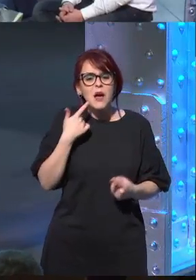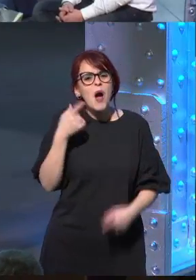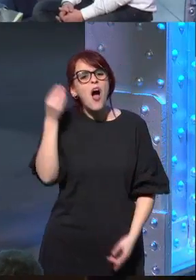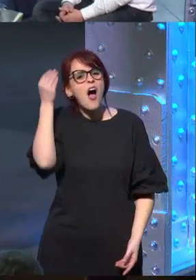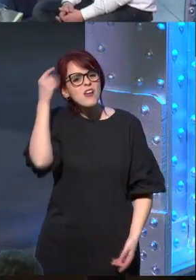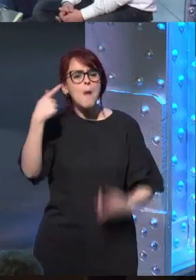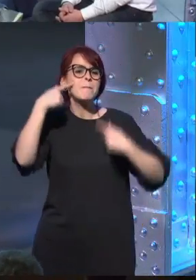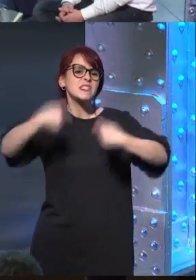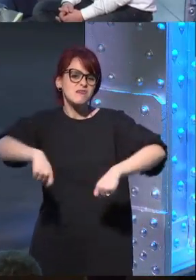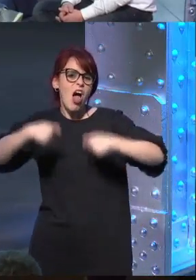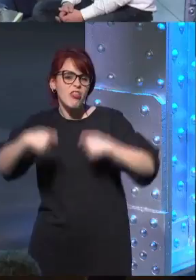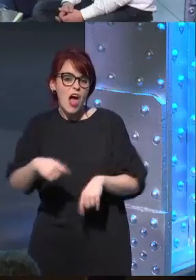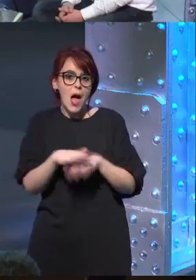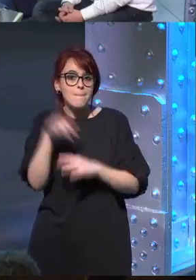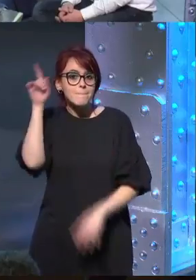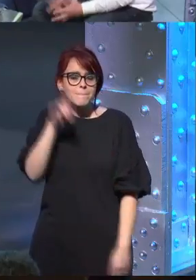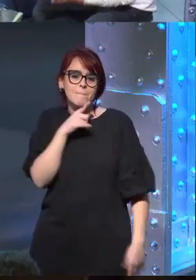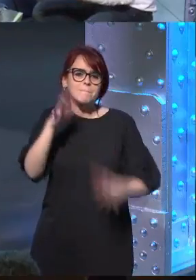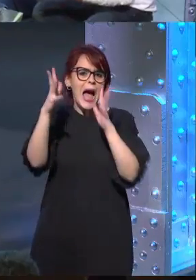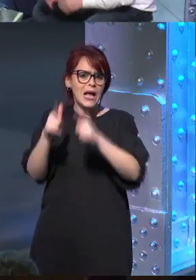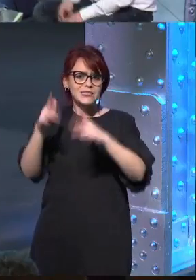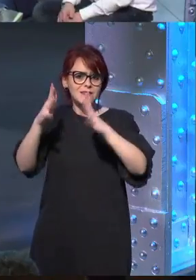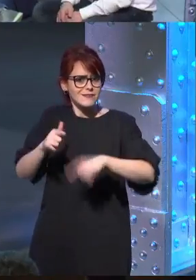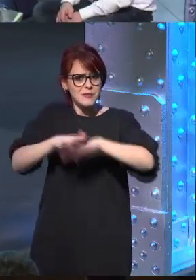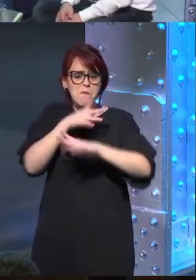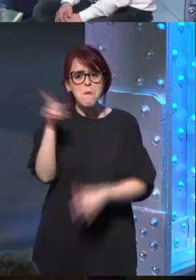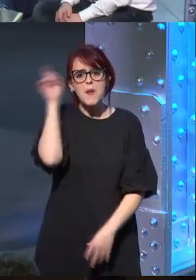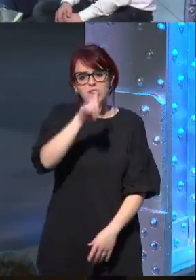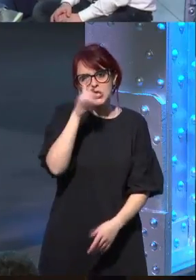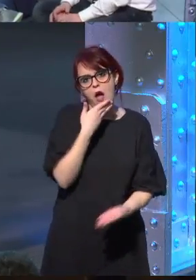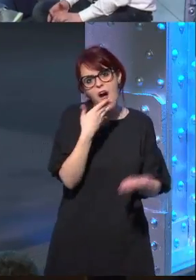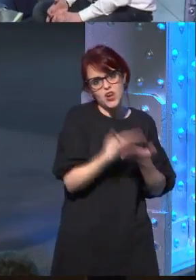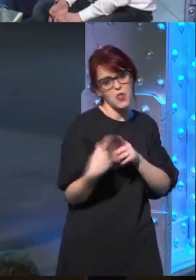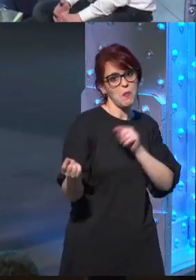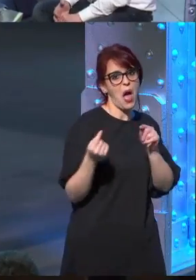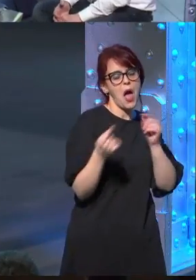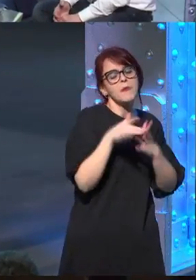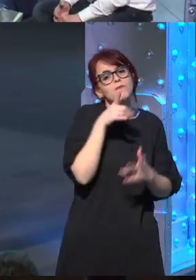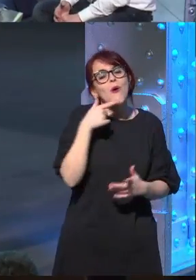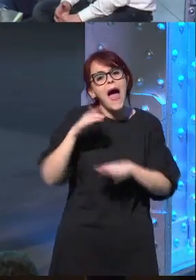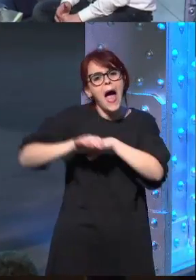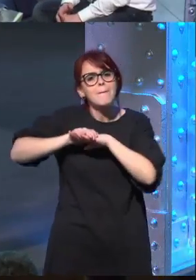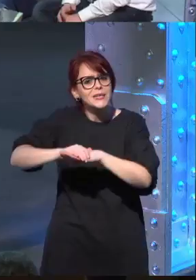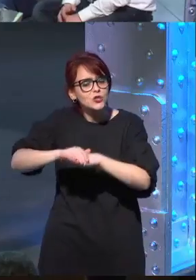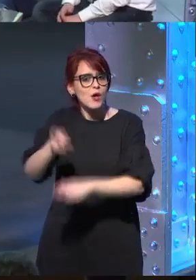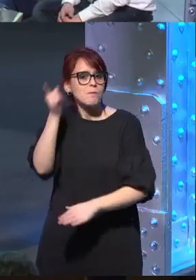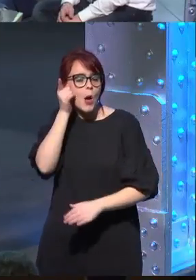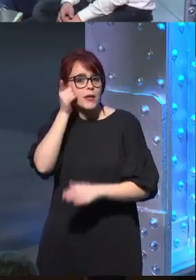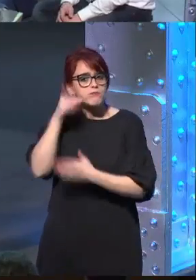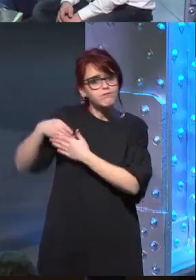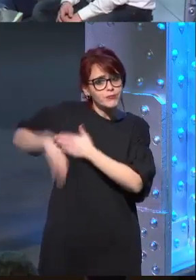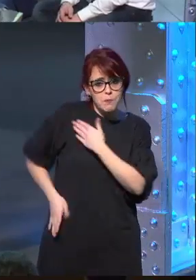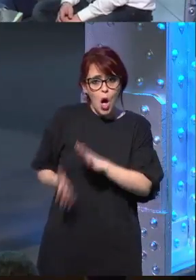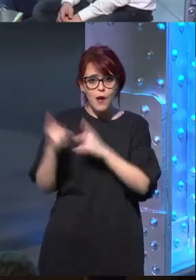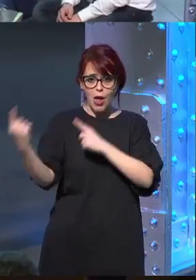that we can talk about something about, for instance, oh, I didn't like the maths class today, and you start